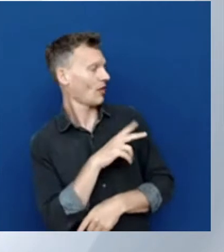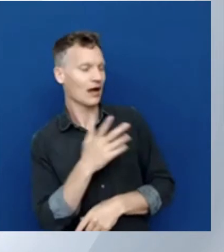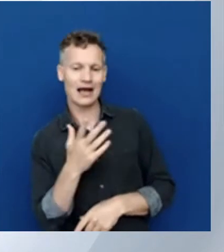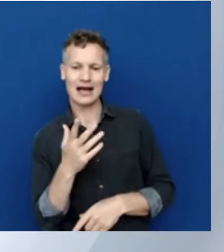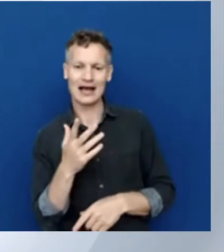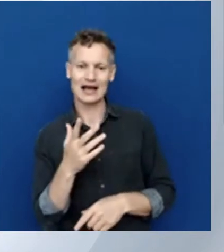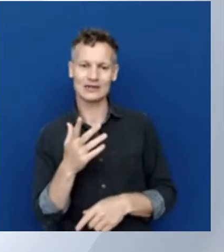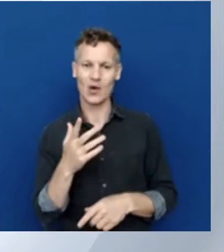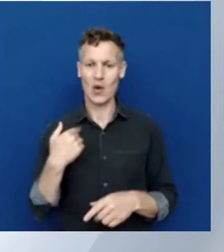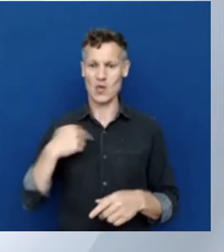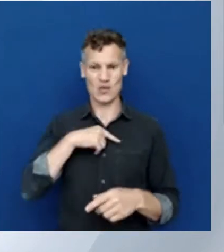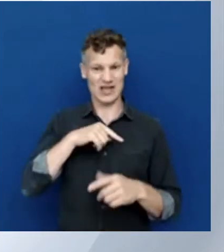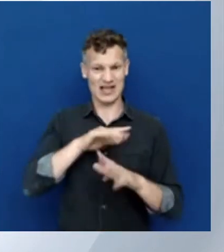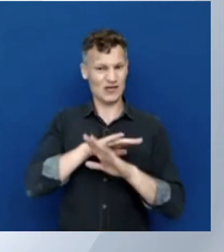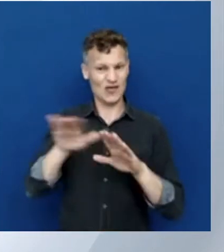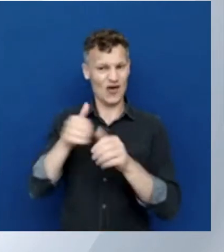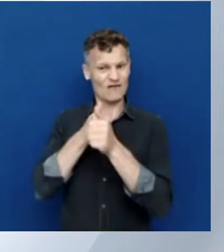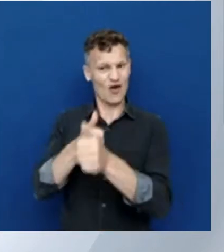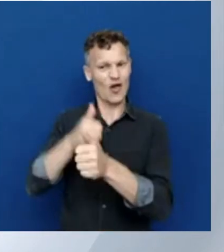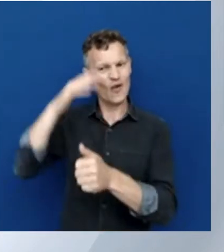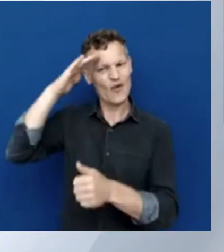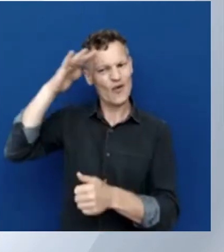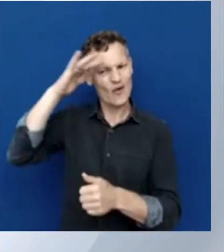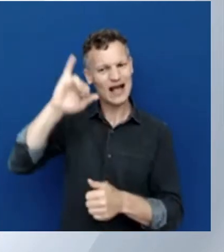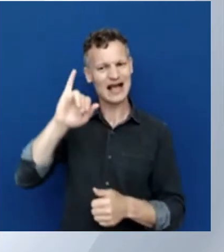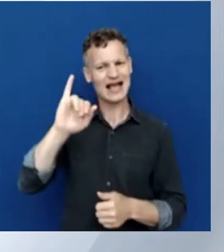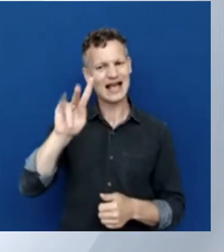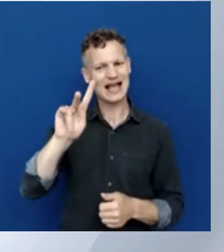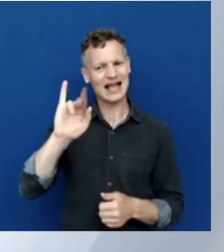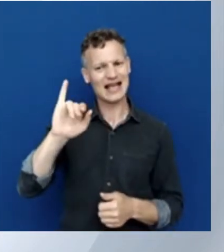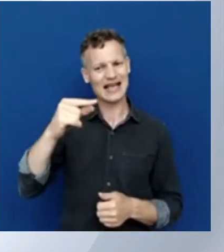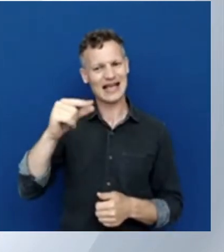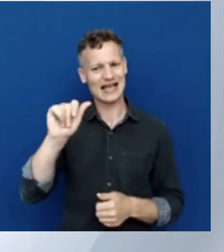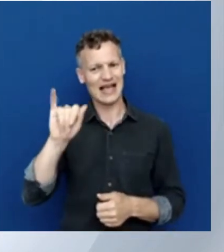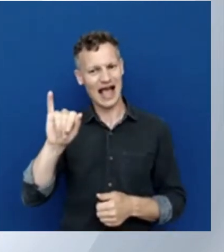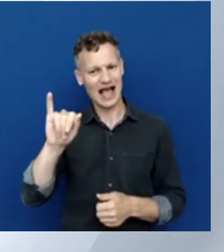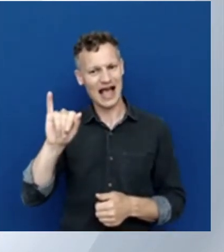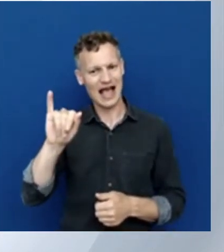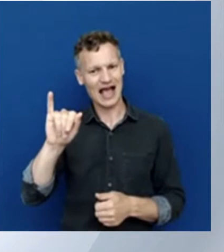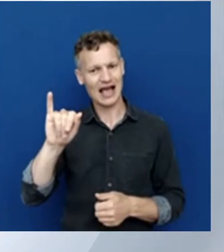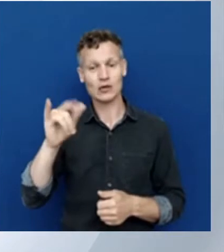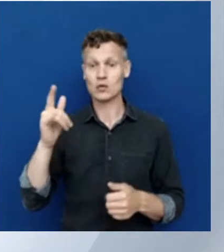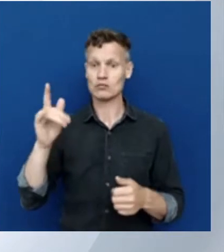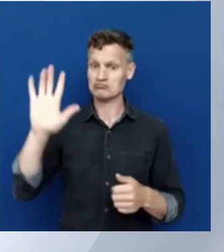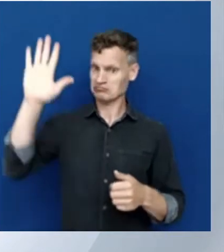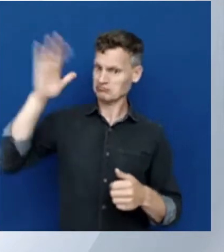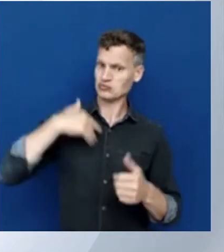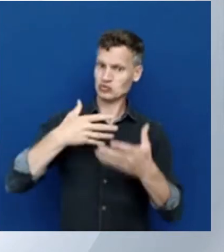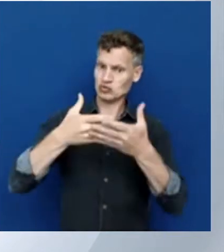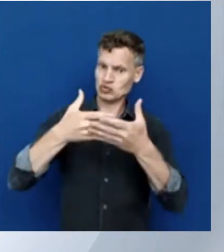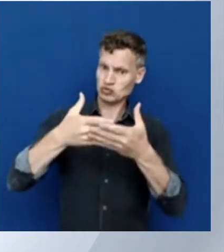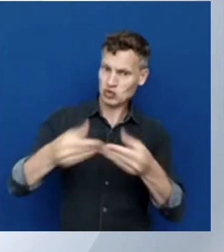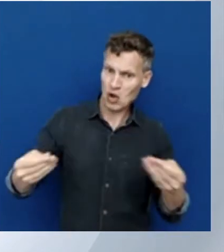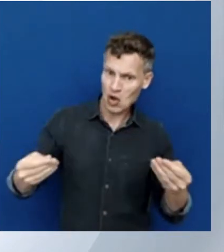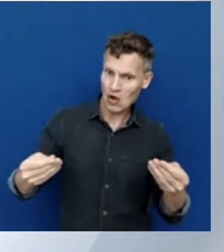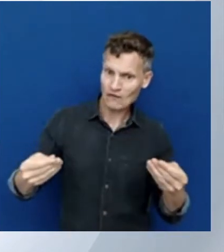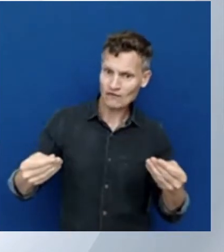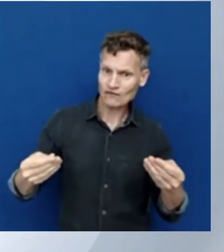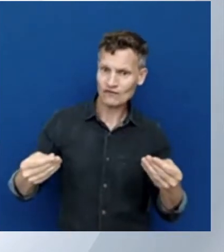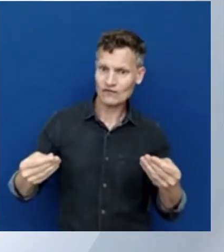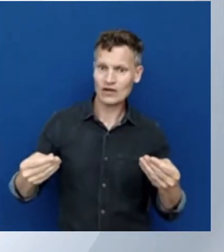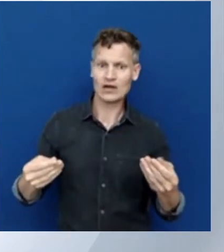hands up to solve the world's empathy problems, the only people who are putting their hands up are preachers, bank robbers, DJs, cops, and roller